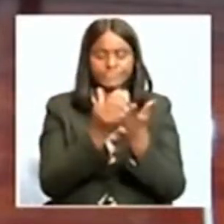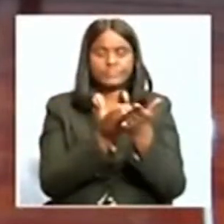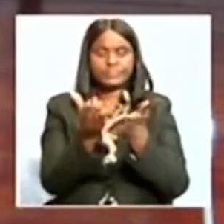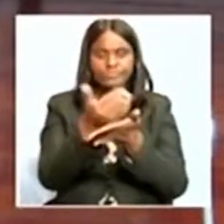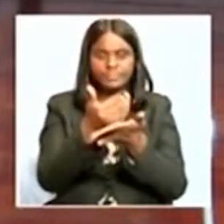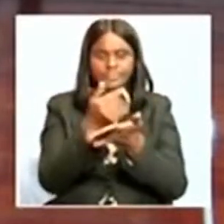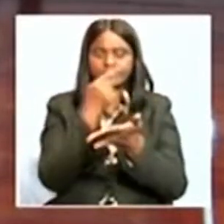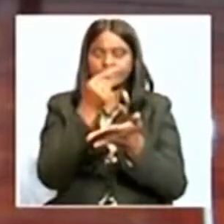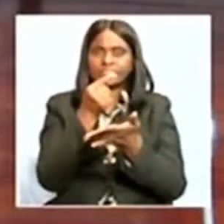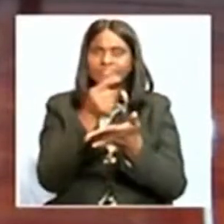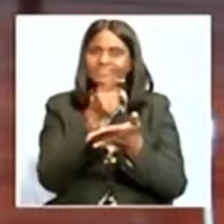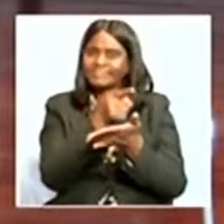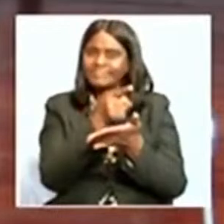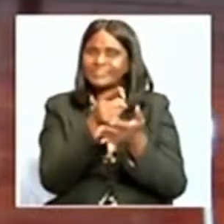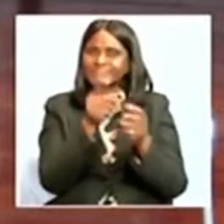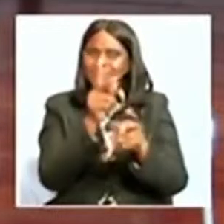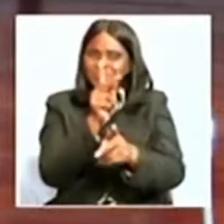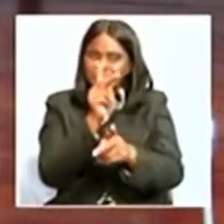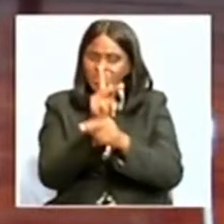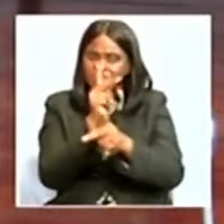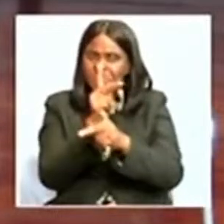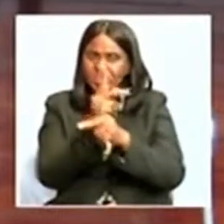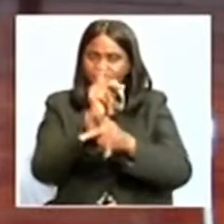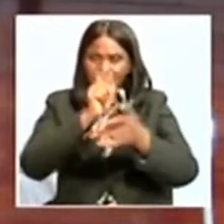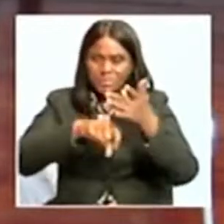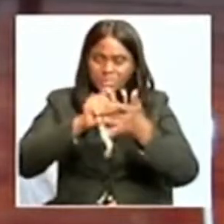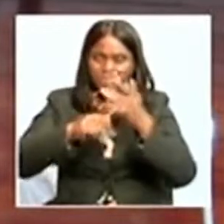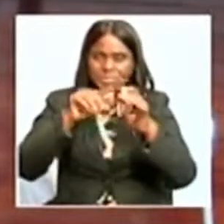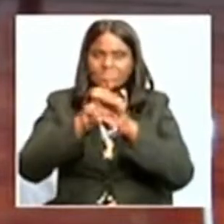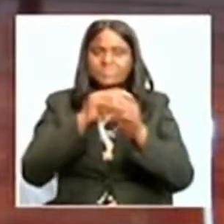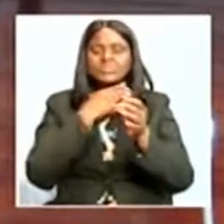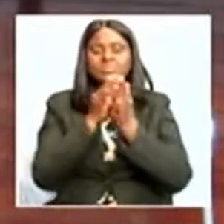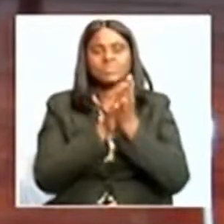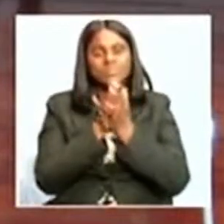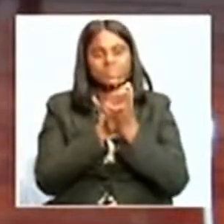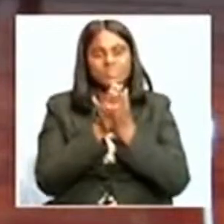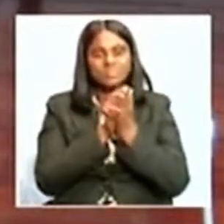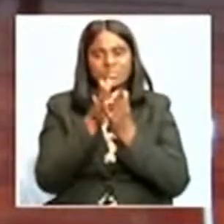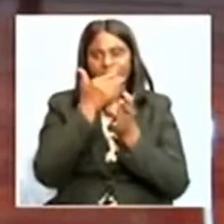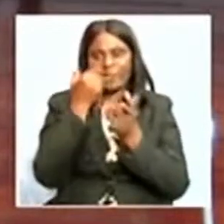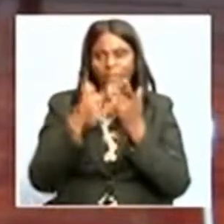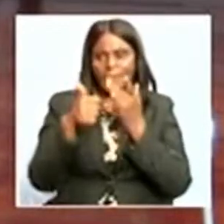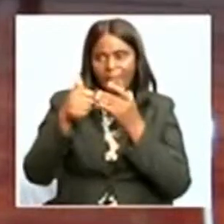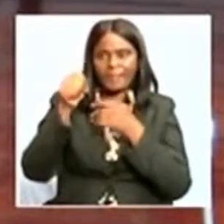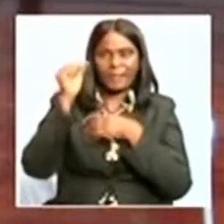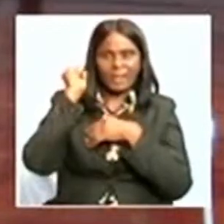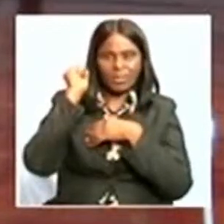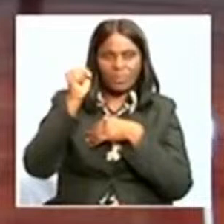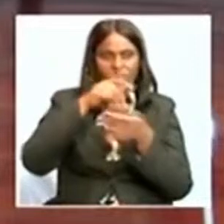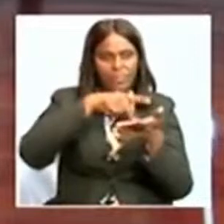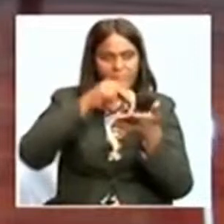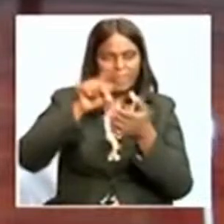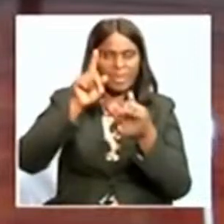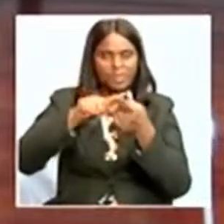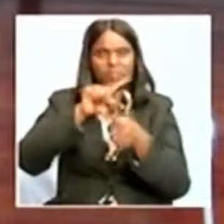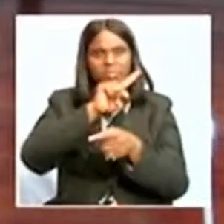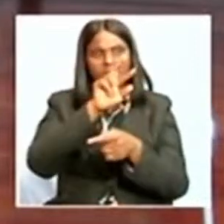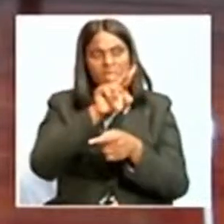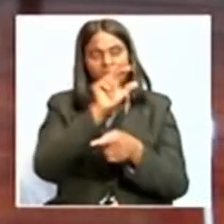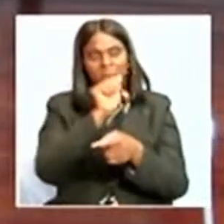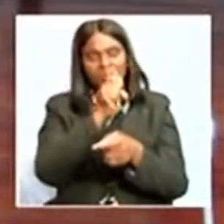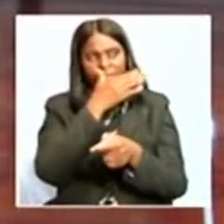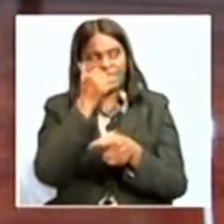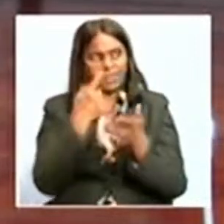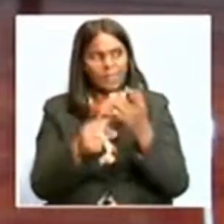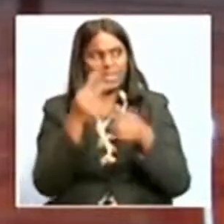say, the withholding tax on interest, they should pay to ZRA at least